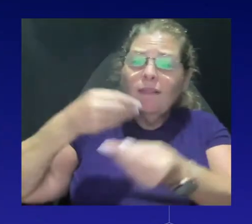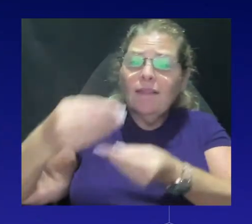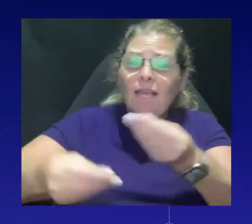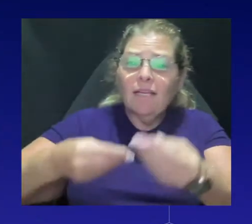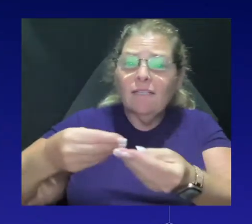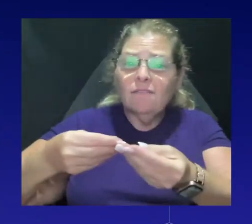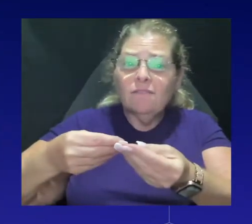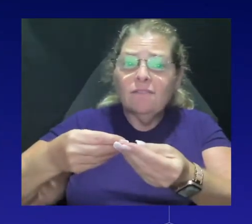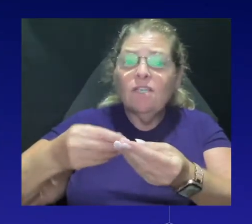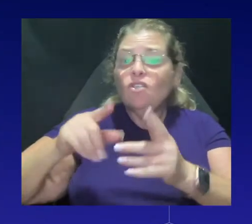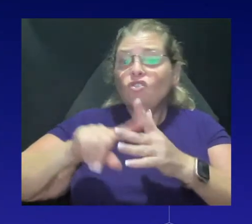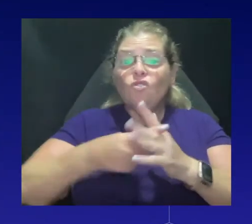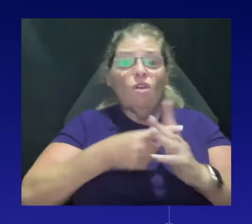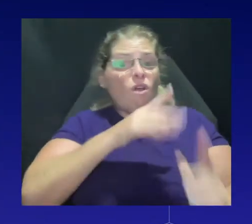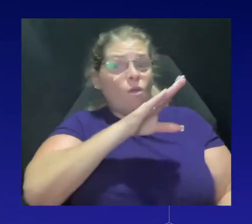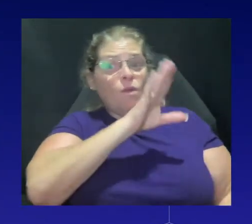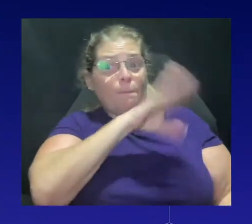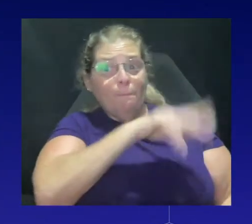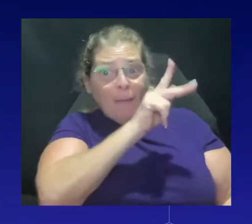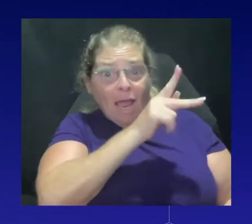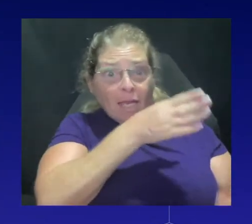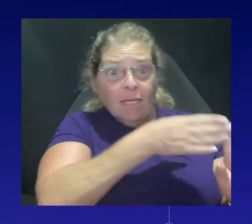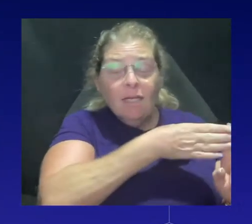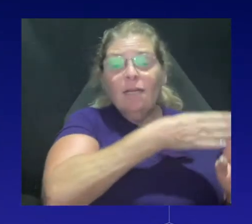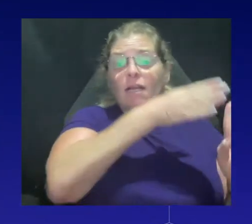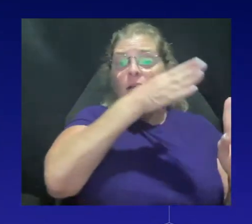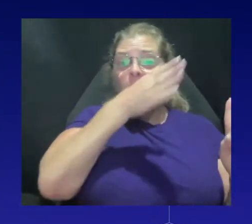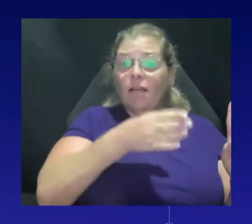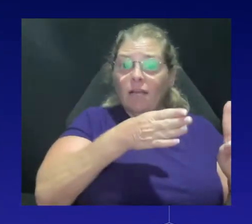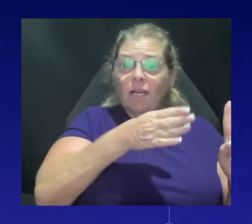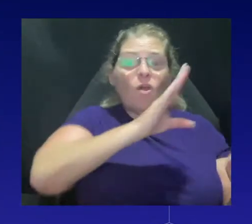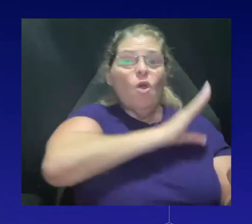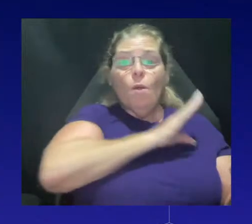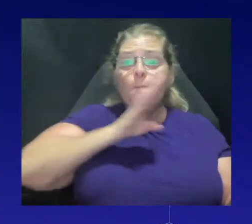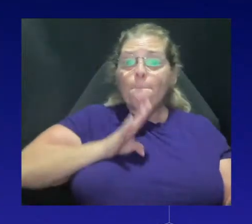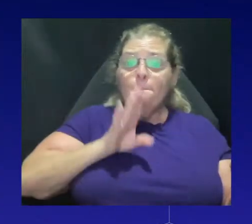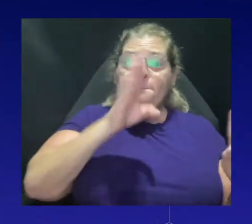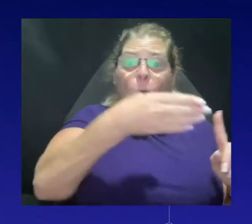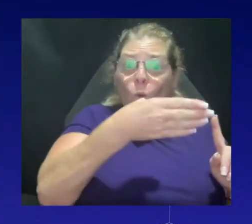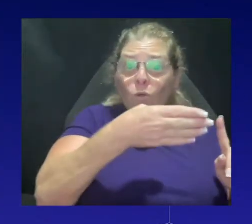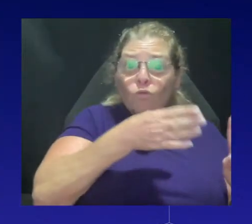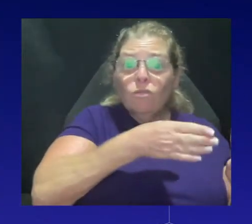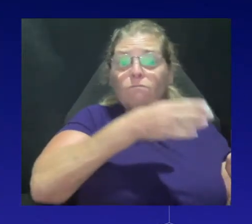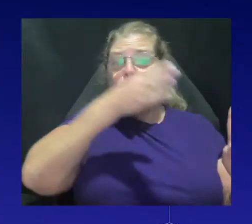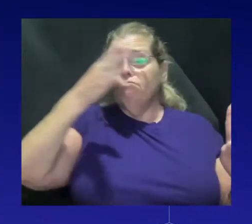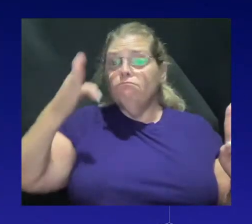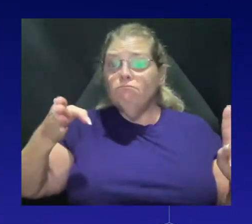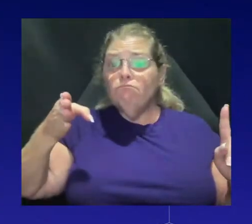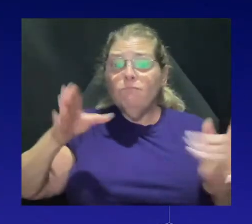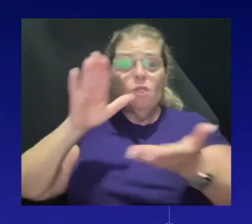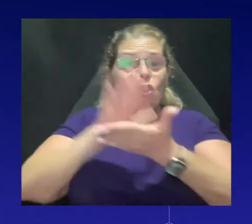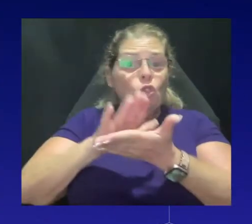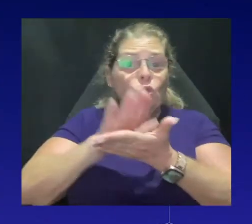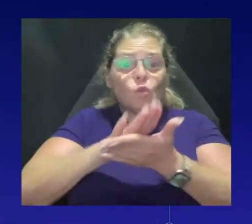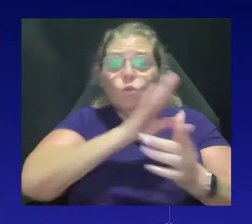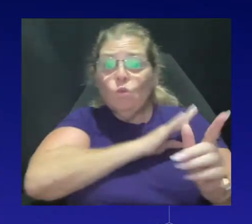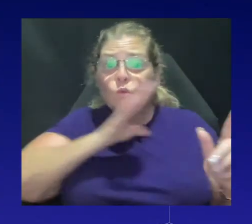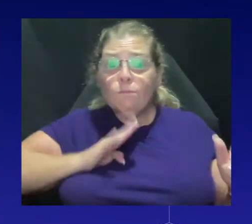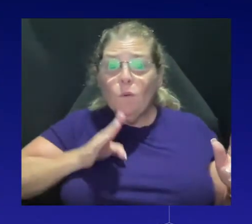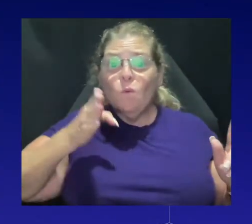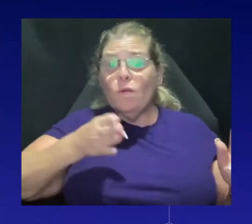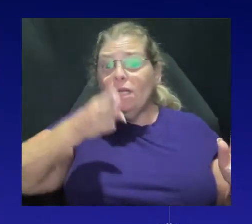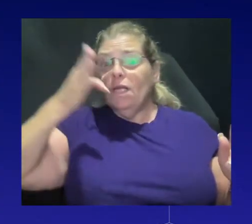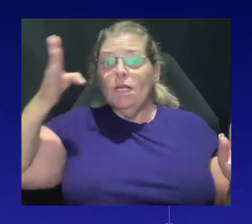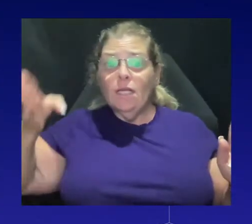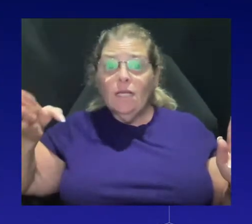banking to the boardroom to the school board to the